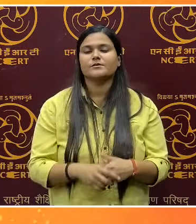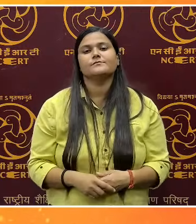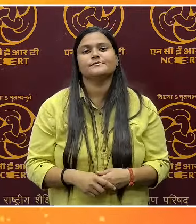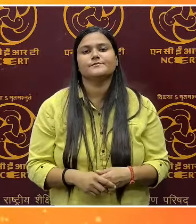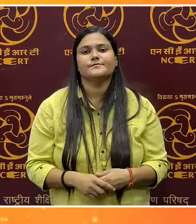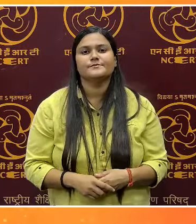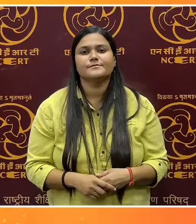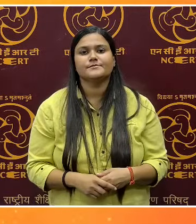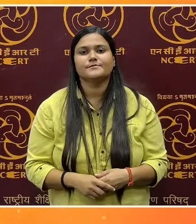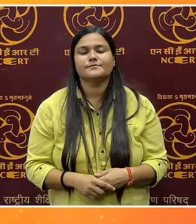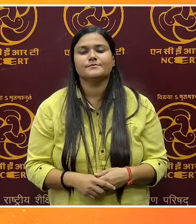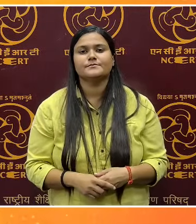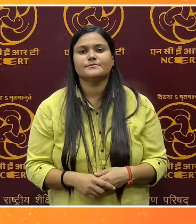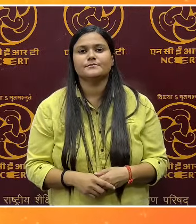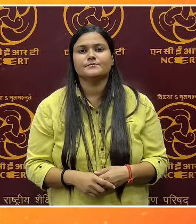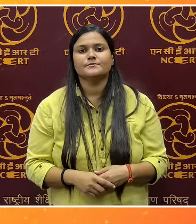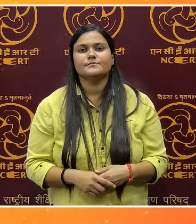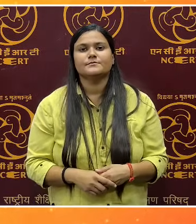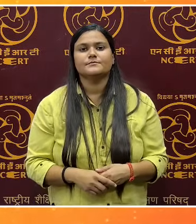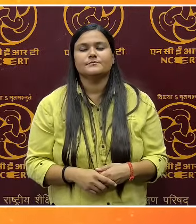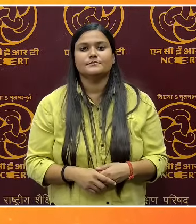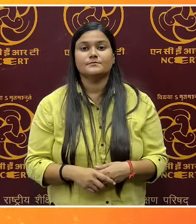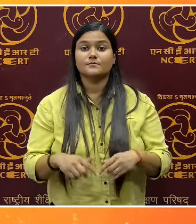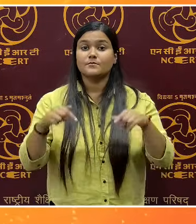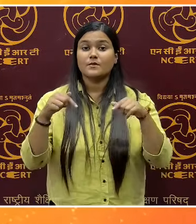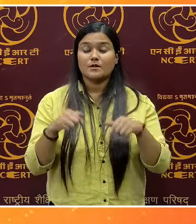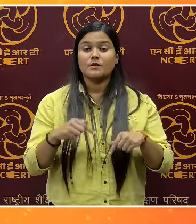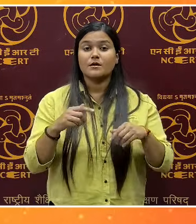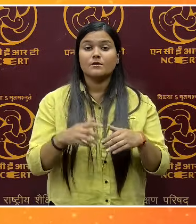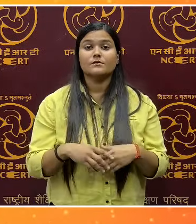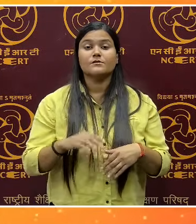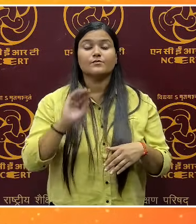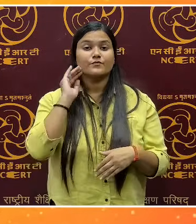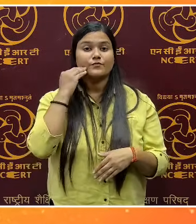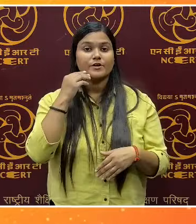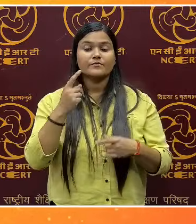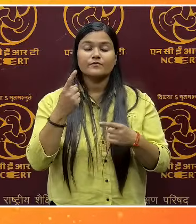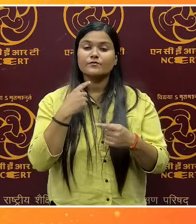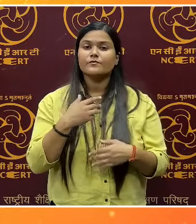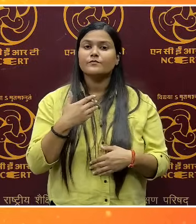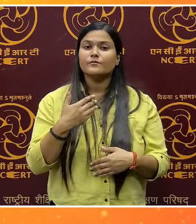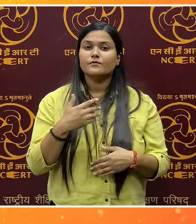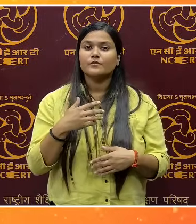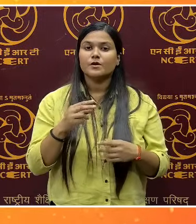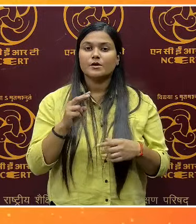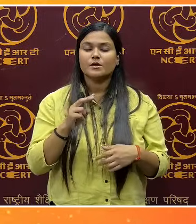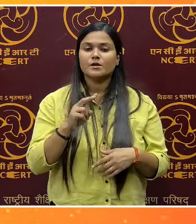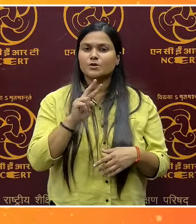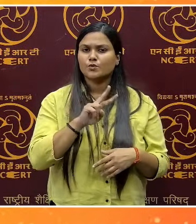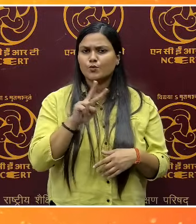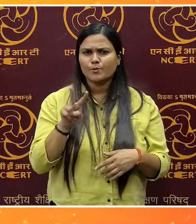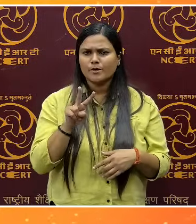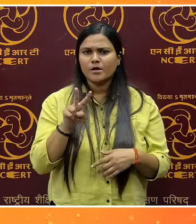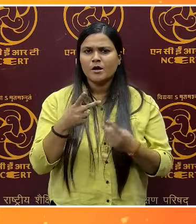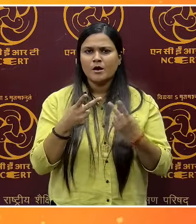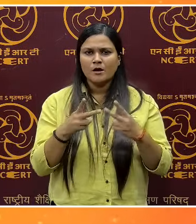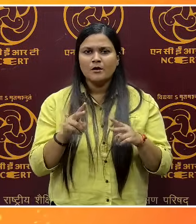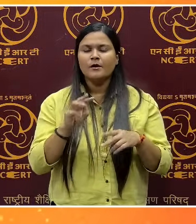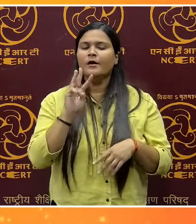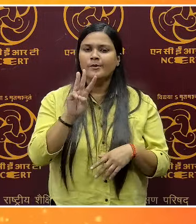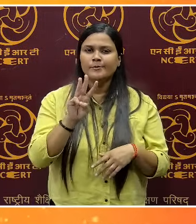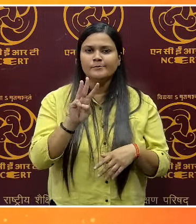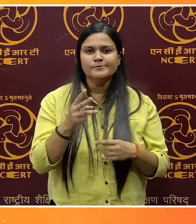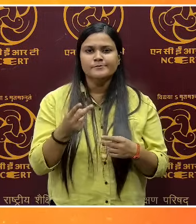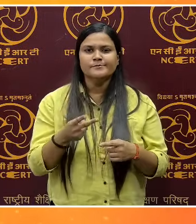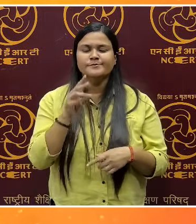us leave it as 2 to the power 3. Okay. Now in this, when we have more than 2 bases, here we are having 3.